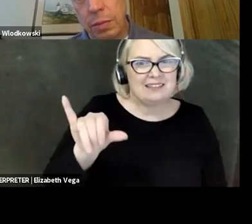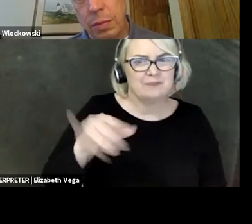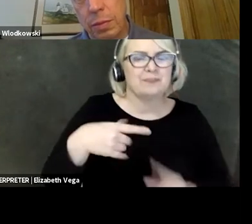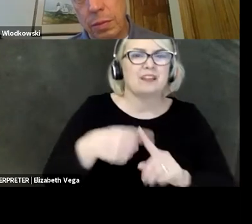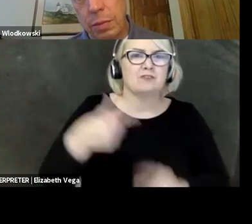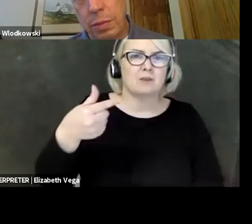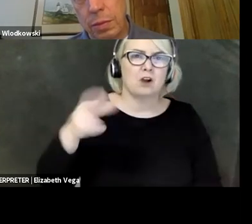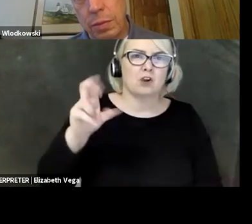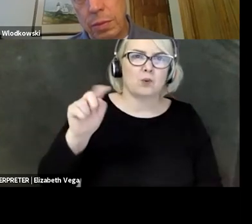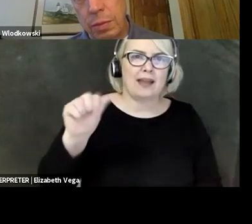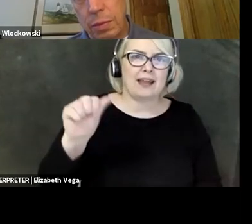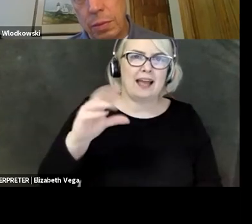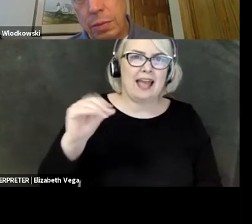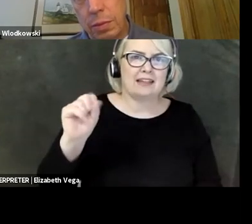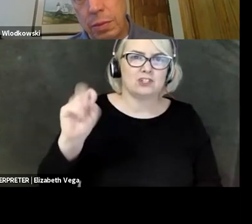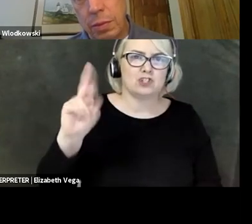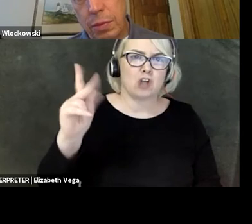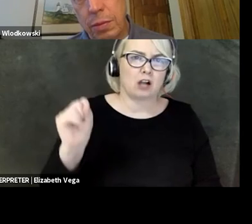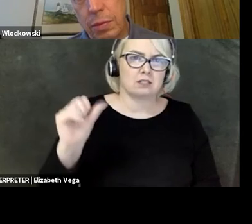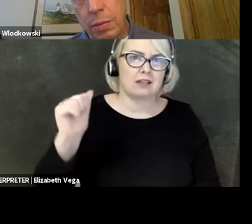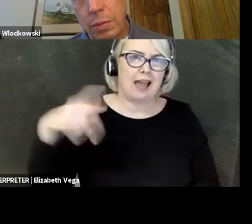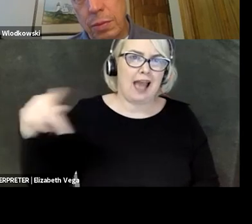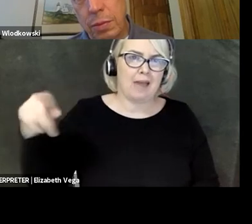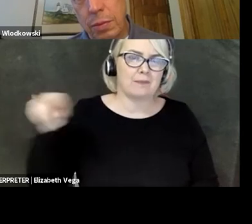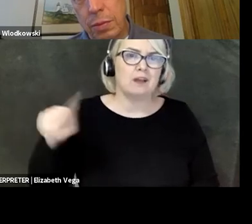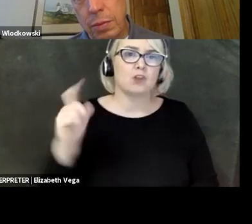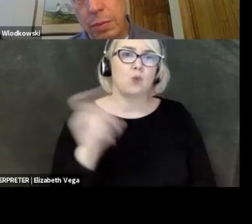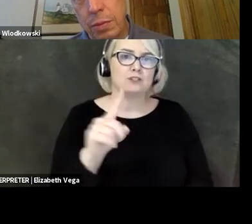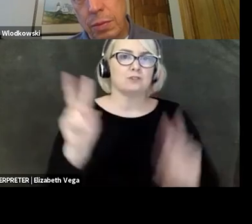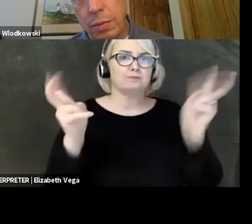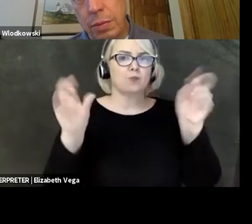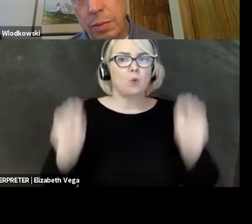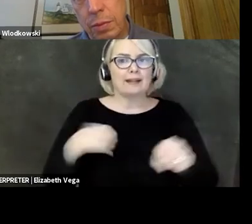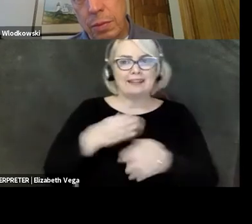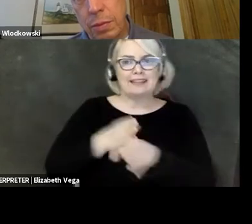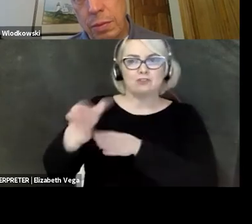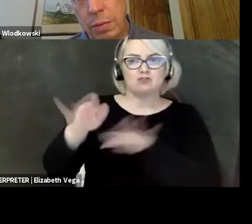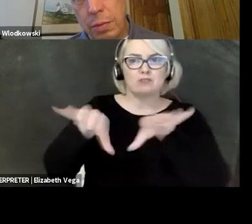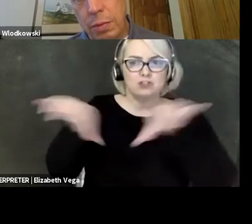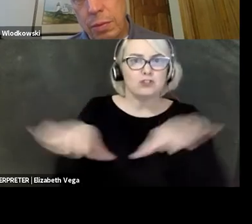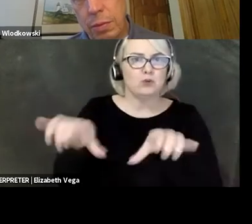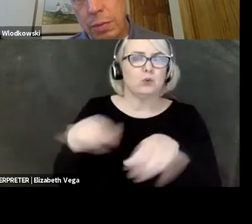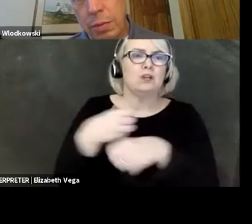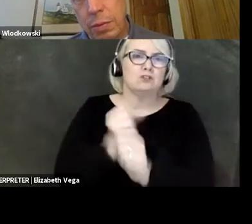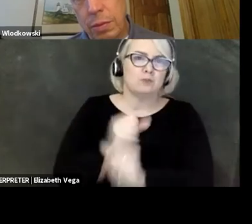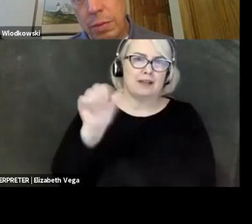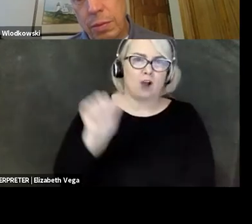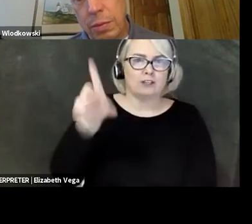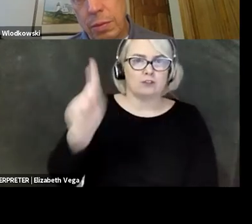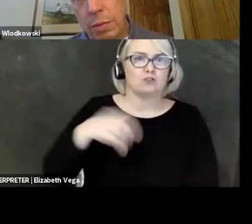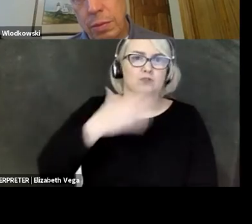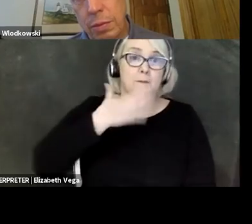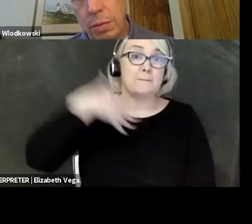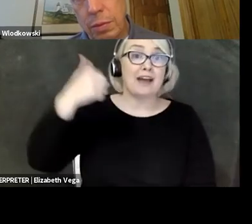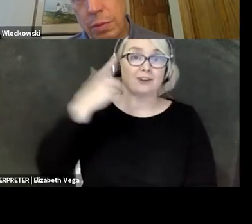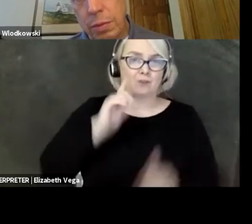app. May I ask, what could the industry do even better to make films more accessible in theaters, cinemas? Thank you from Germany.